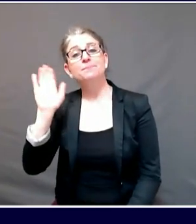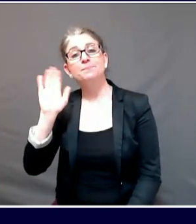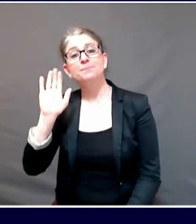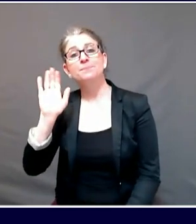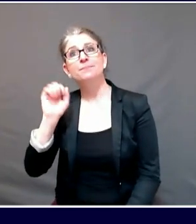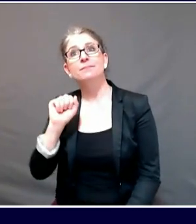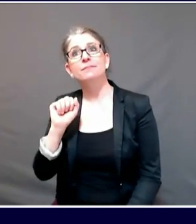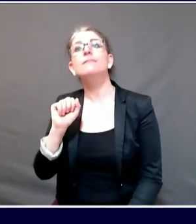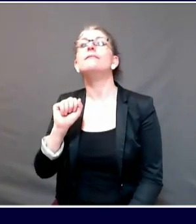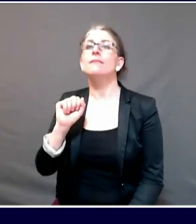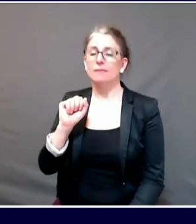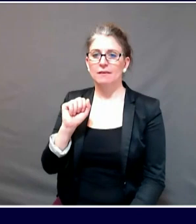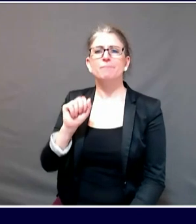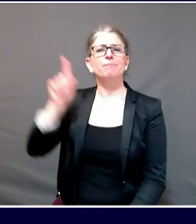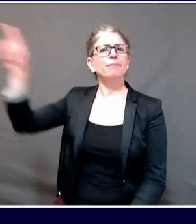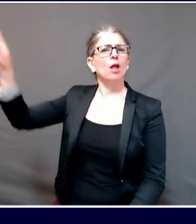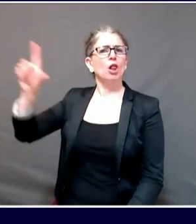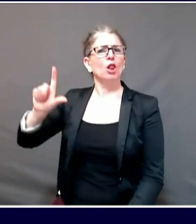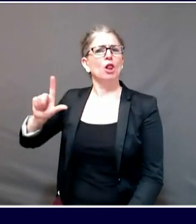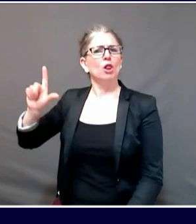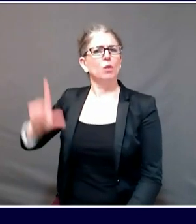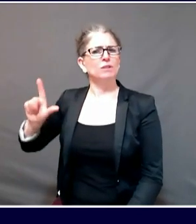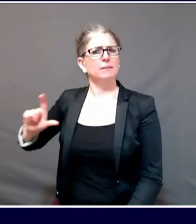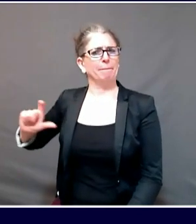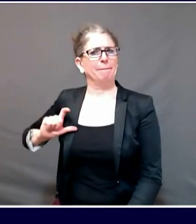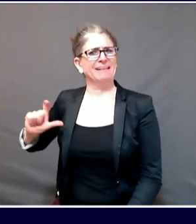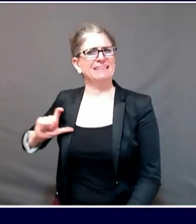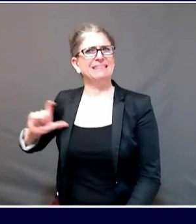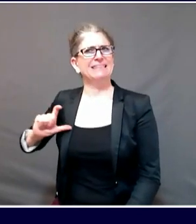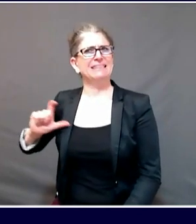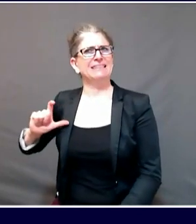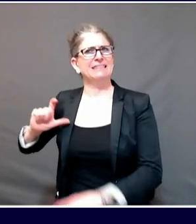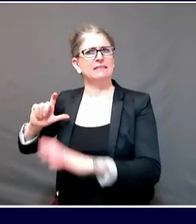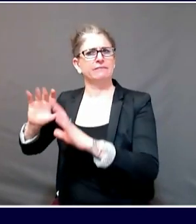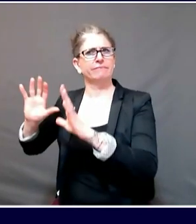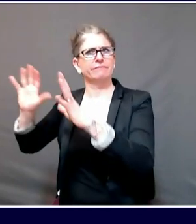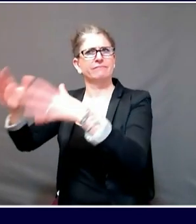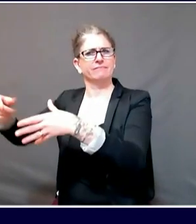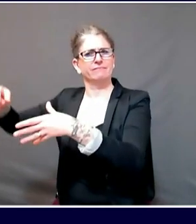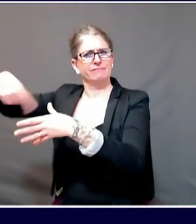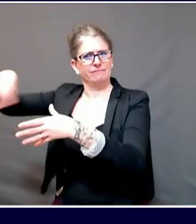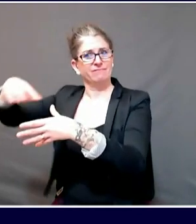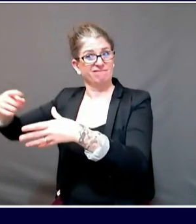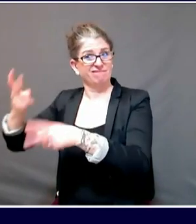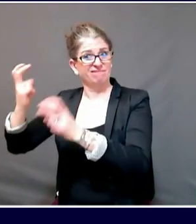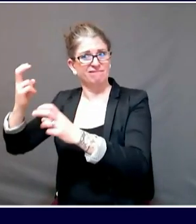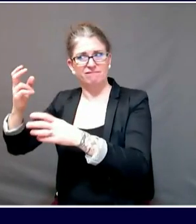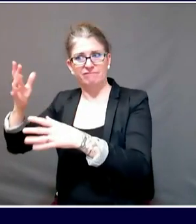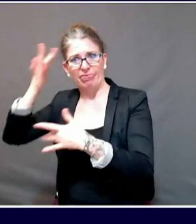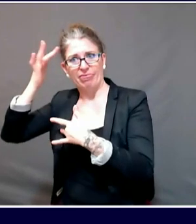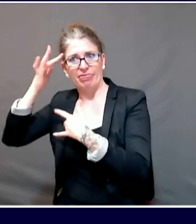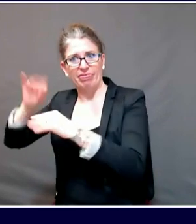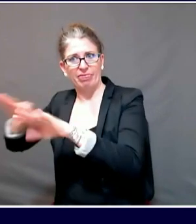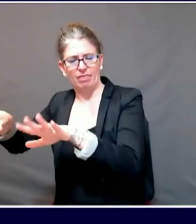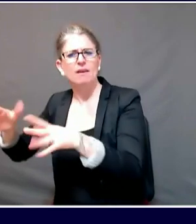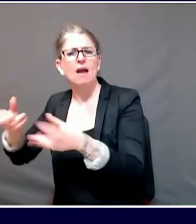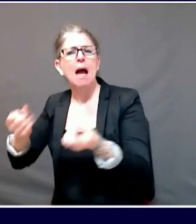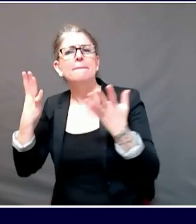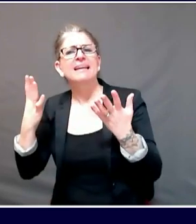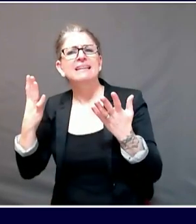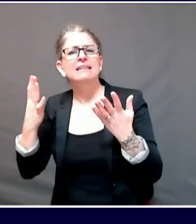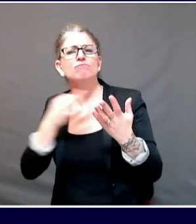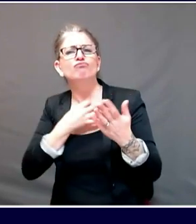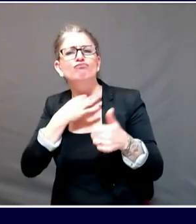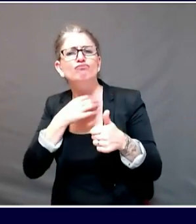numbers from that, and second, I was sort of wondering if you had a update on the